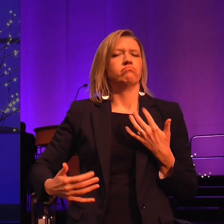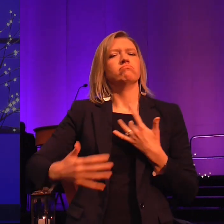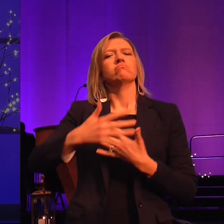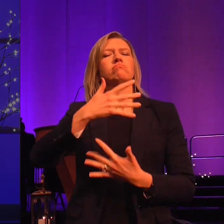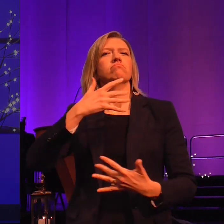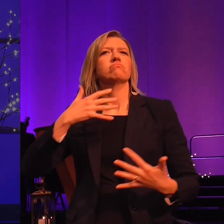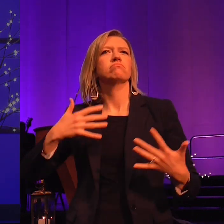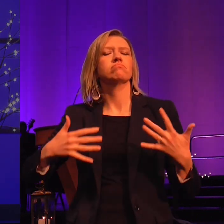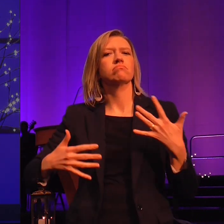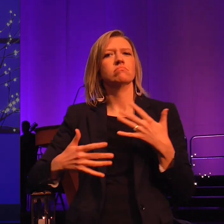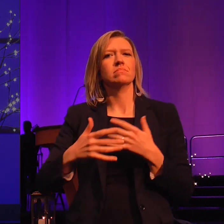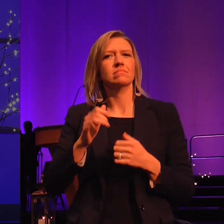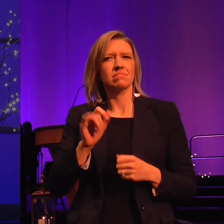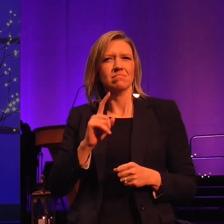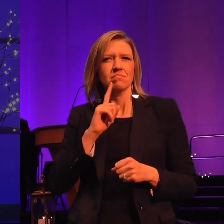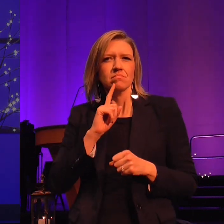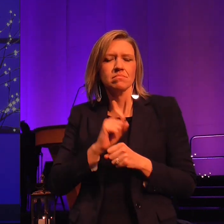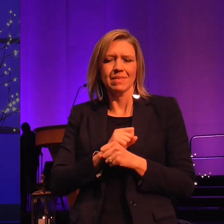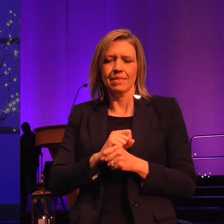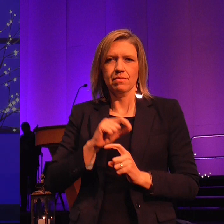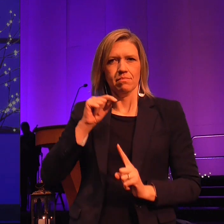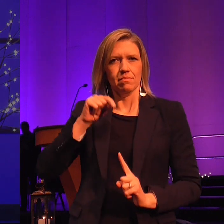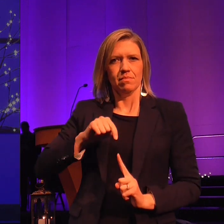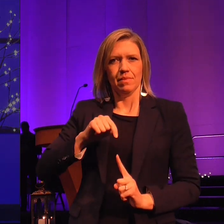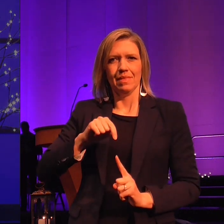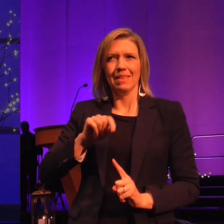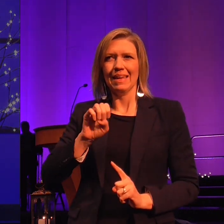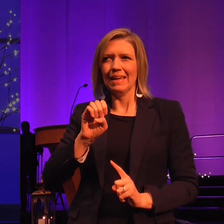Know it is the very essence of who we are.